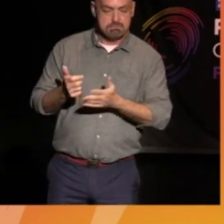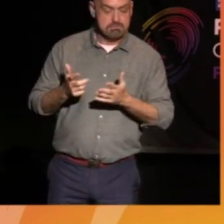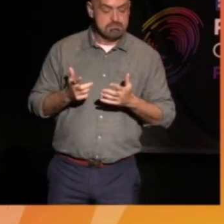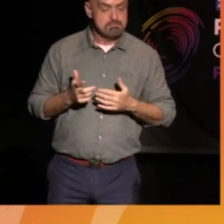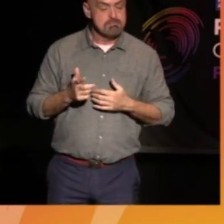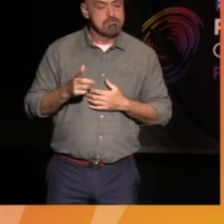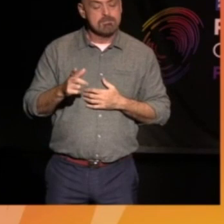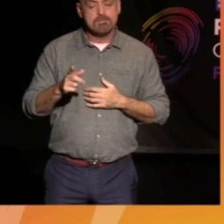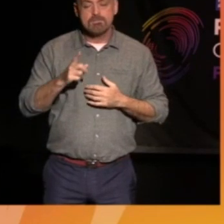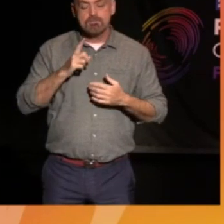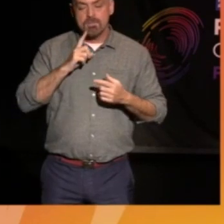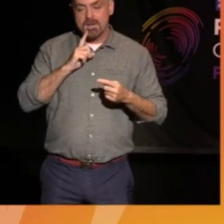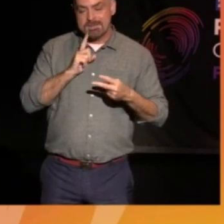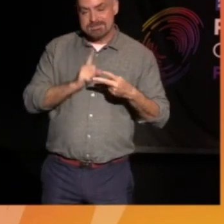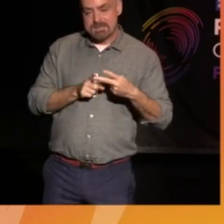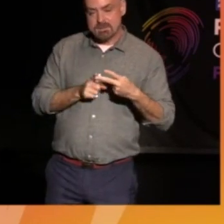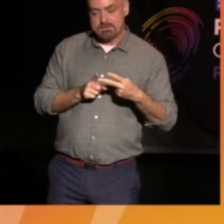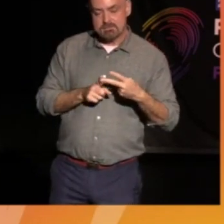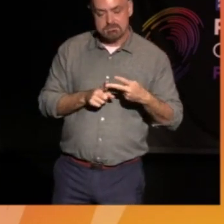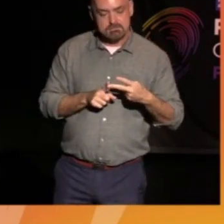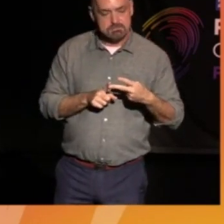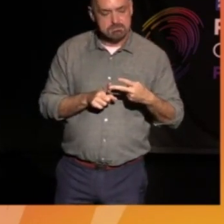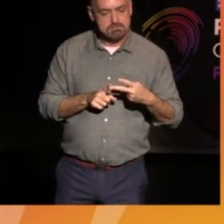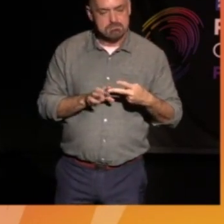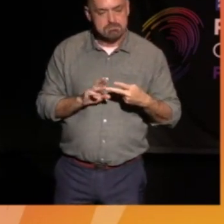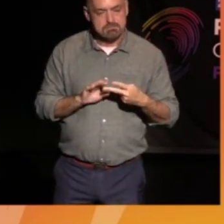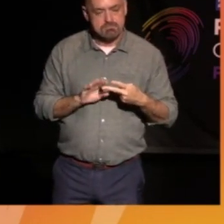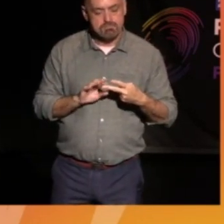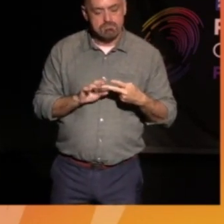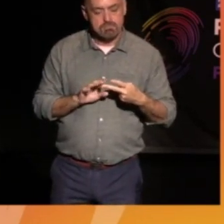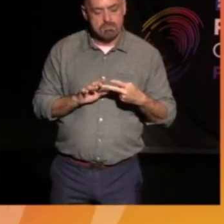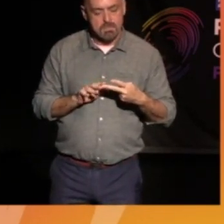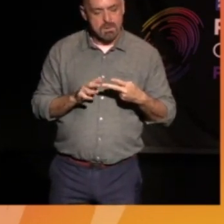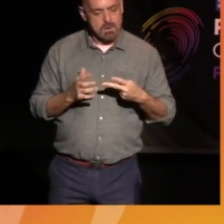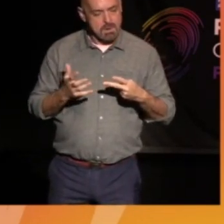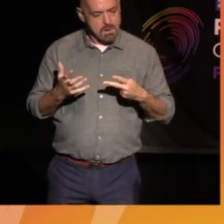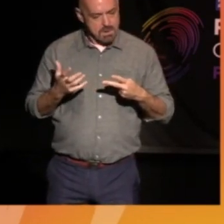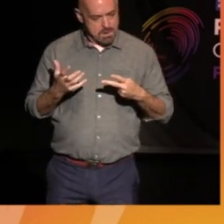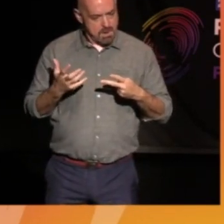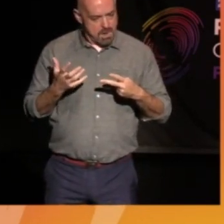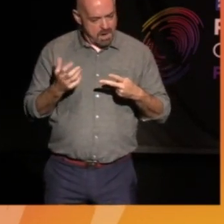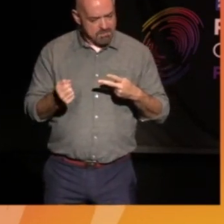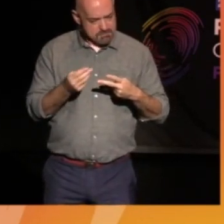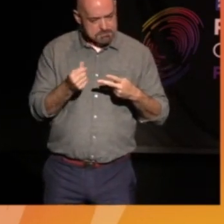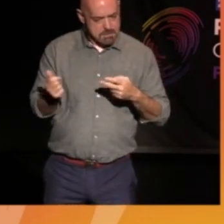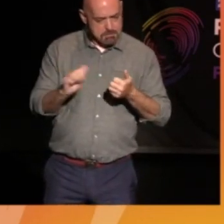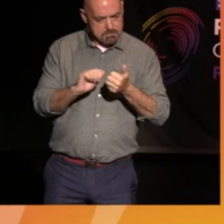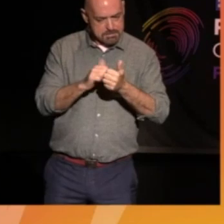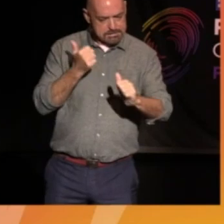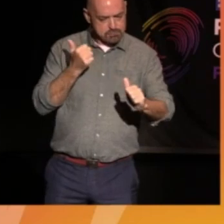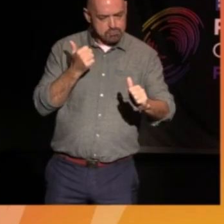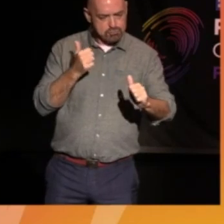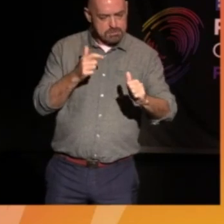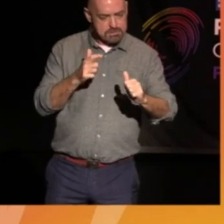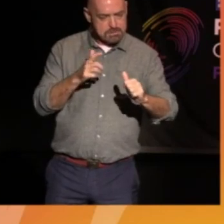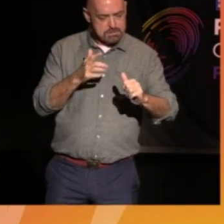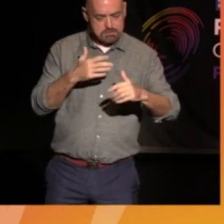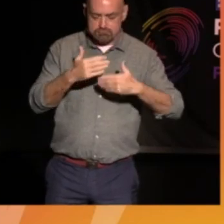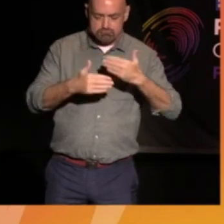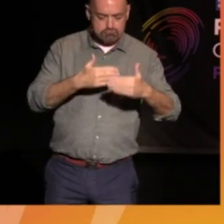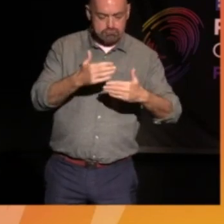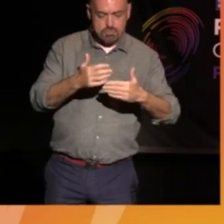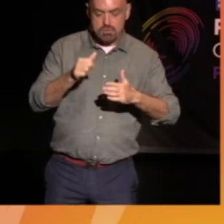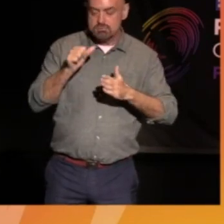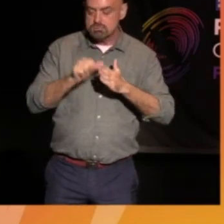The second part is that there are some industries which